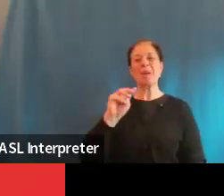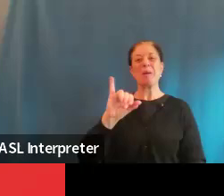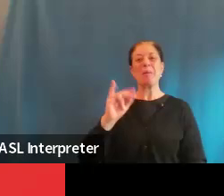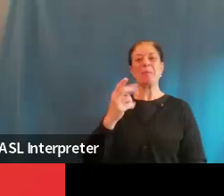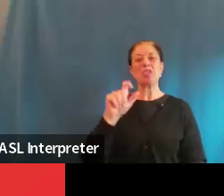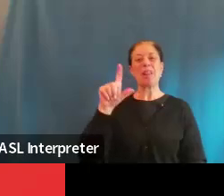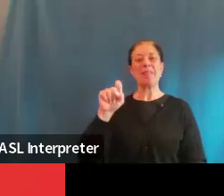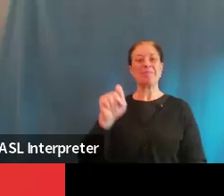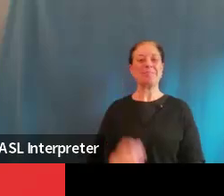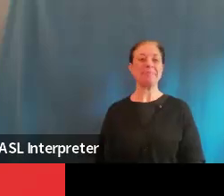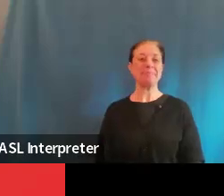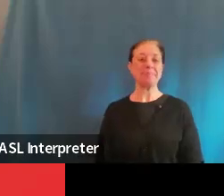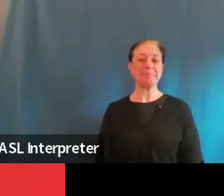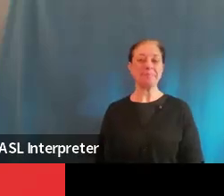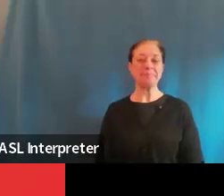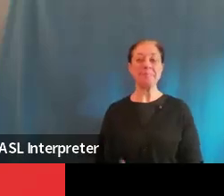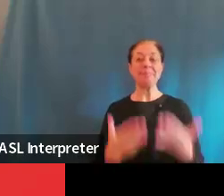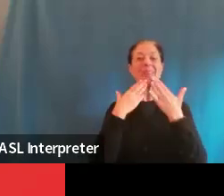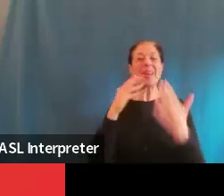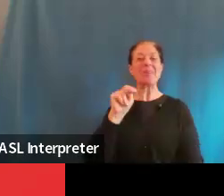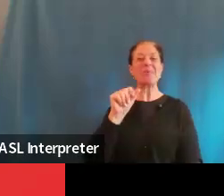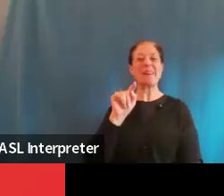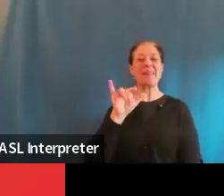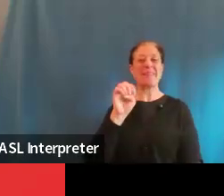Michelle. Thanks, Natalie.